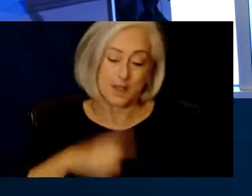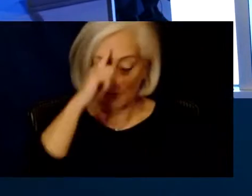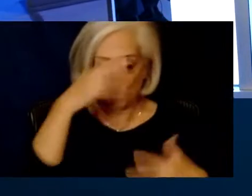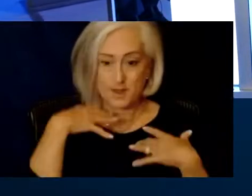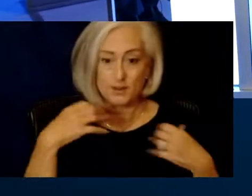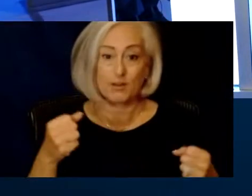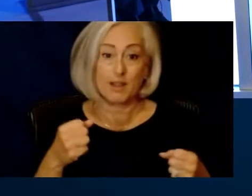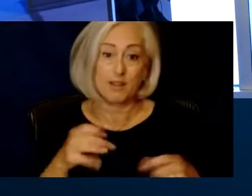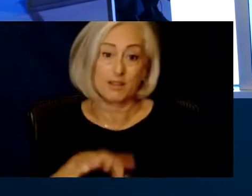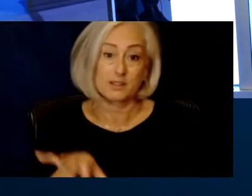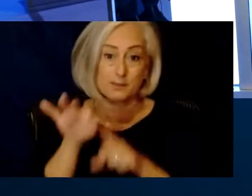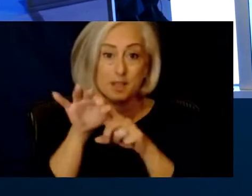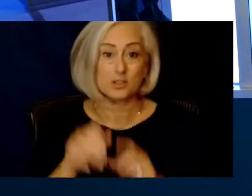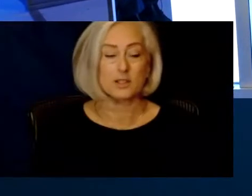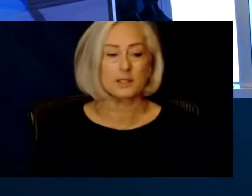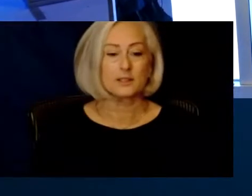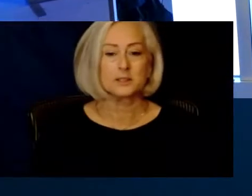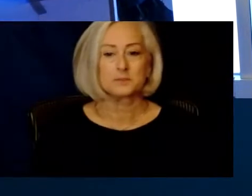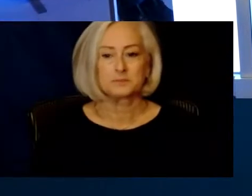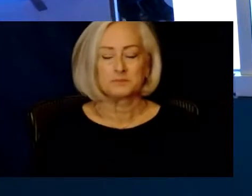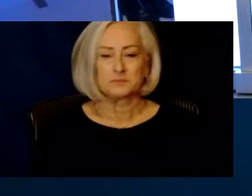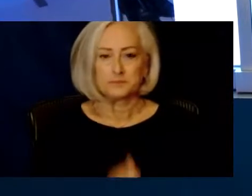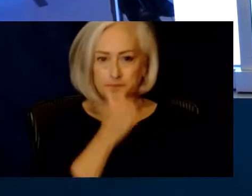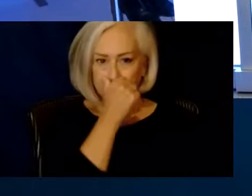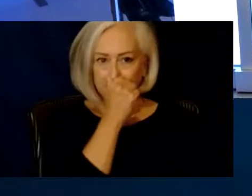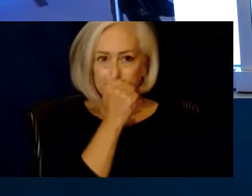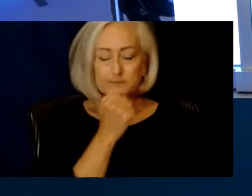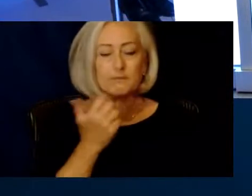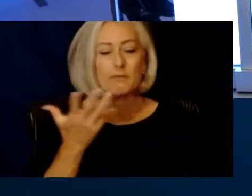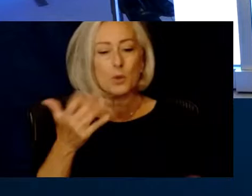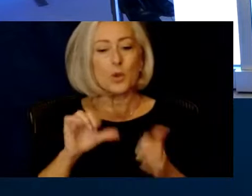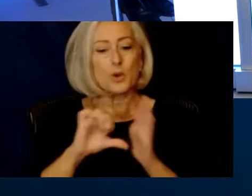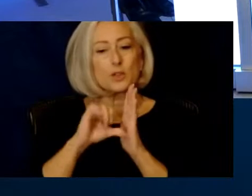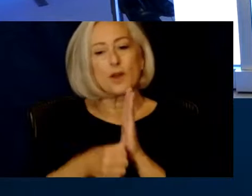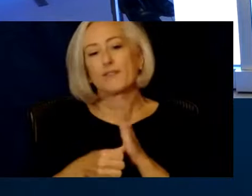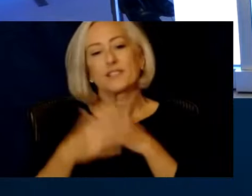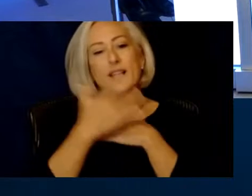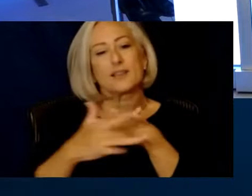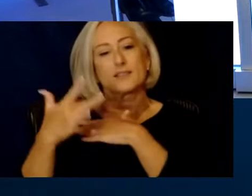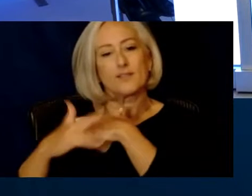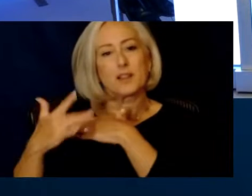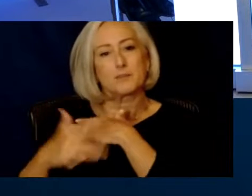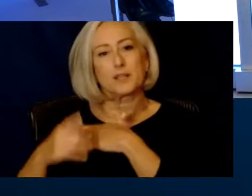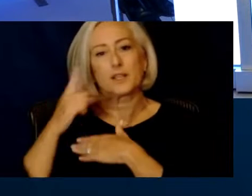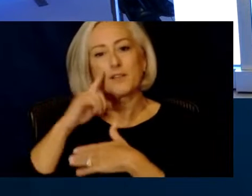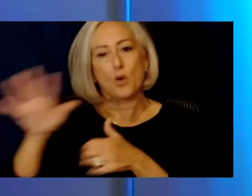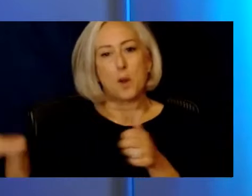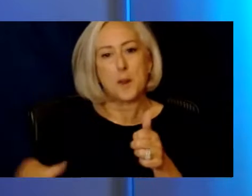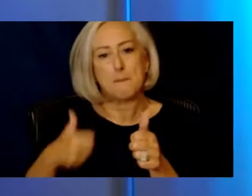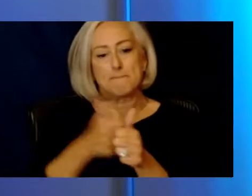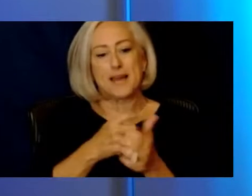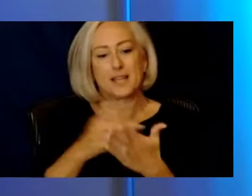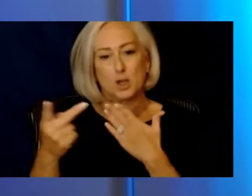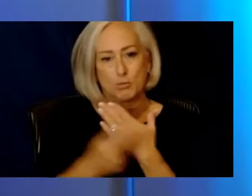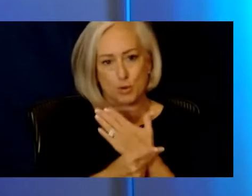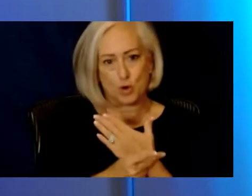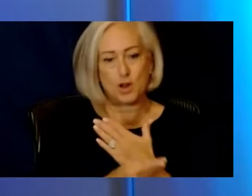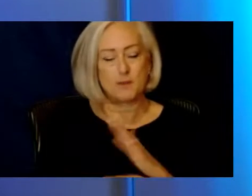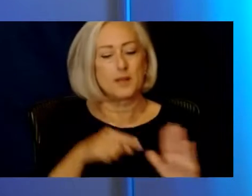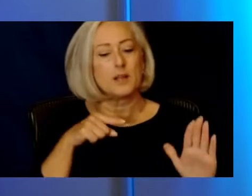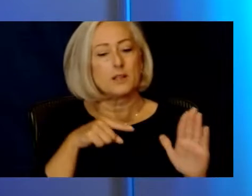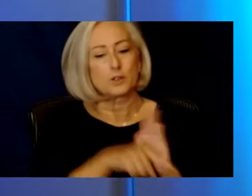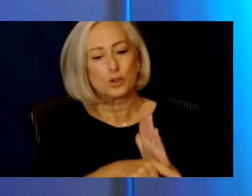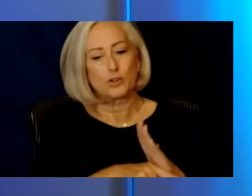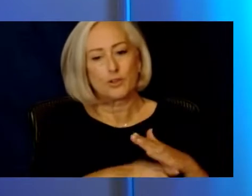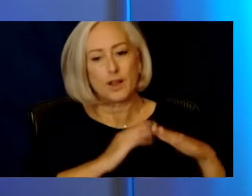Yeah, I think that the main thing that we've been trying to emphasize is the availability of backup programs, suicide prevention programs, mental